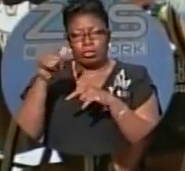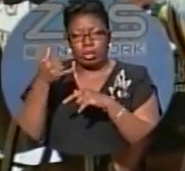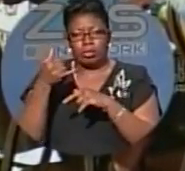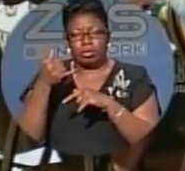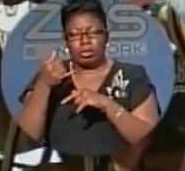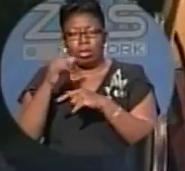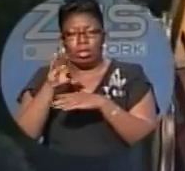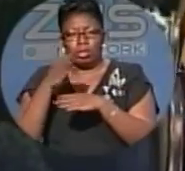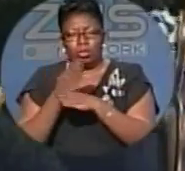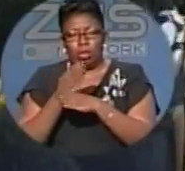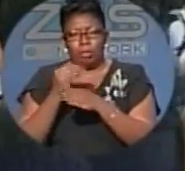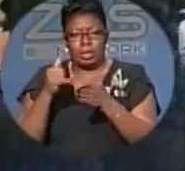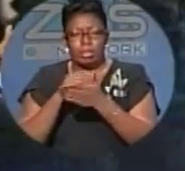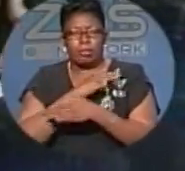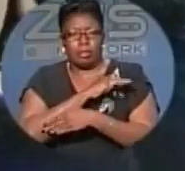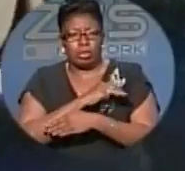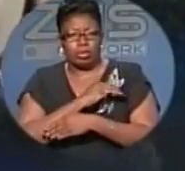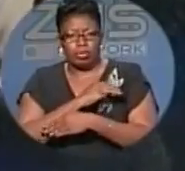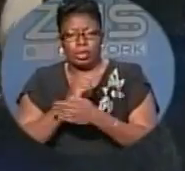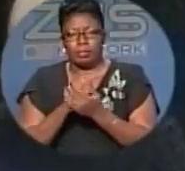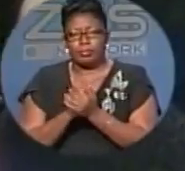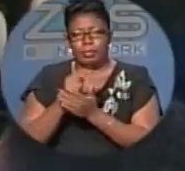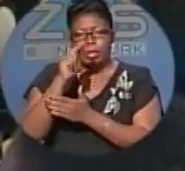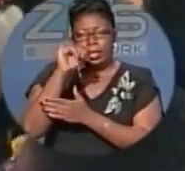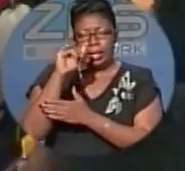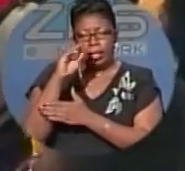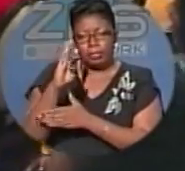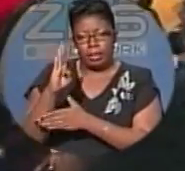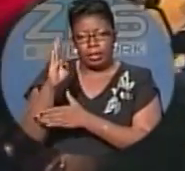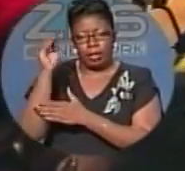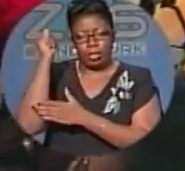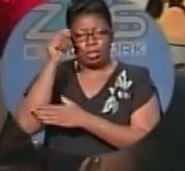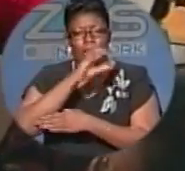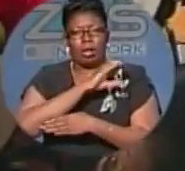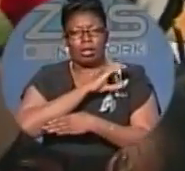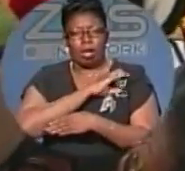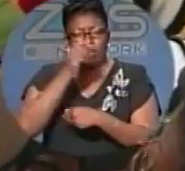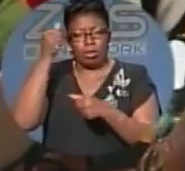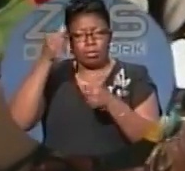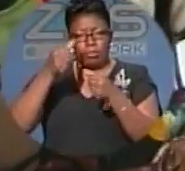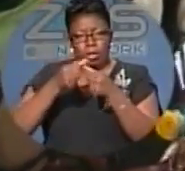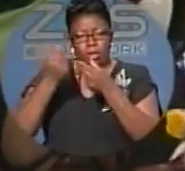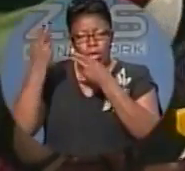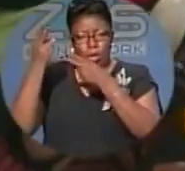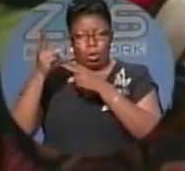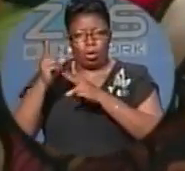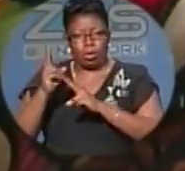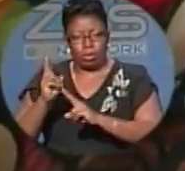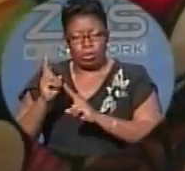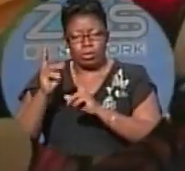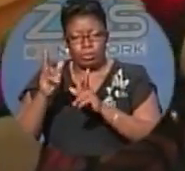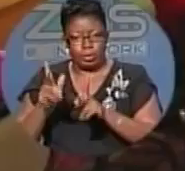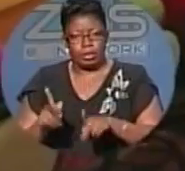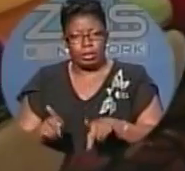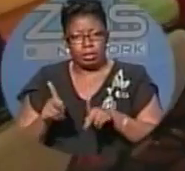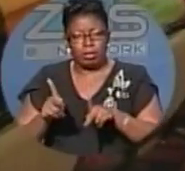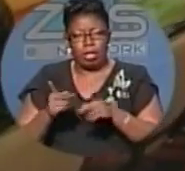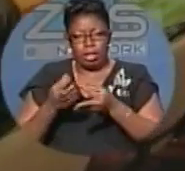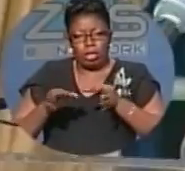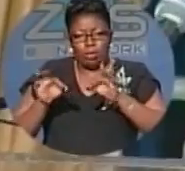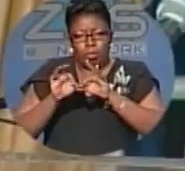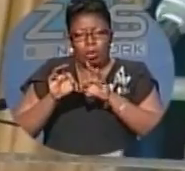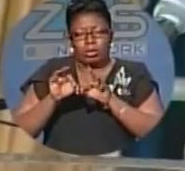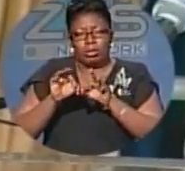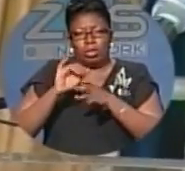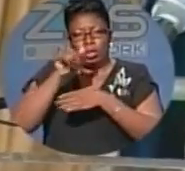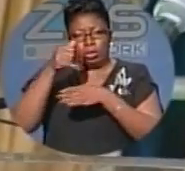a ministry. Meantime, NIB Director Algernon Cargill reminded honorees of the vital role they play. Each